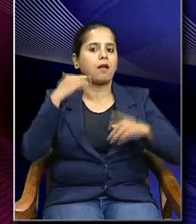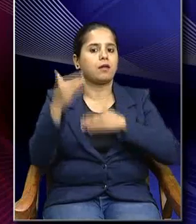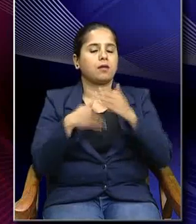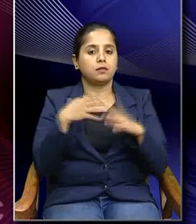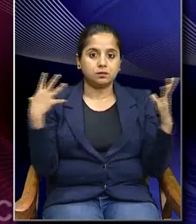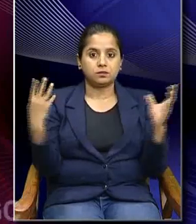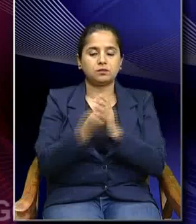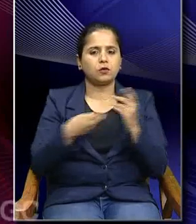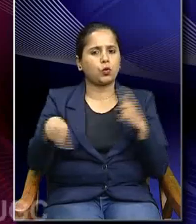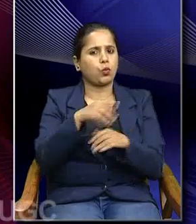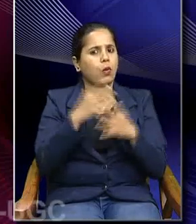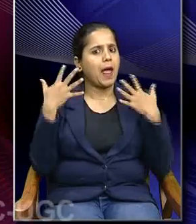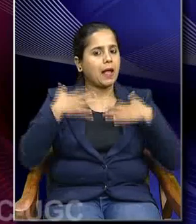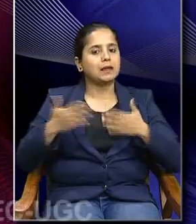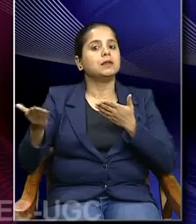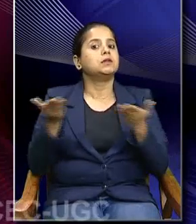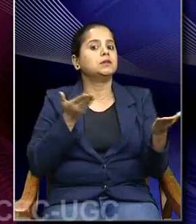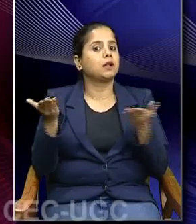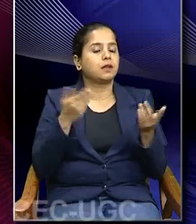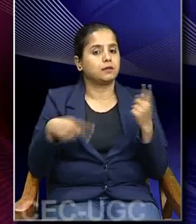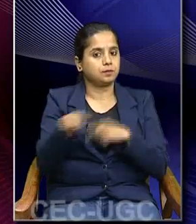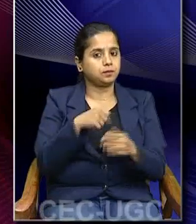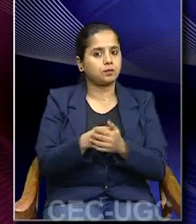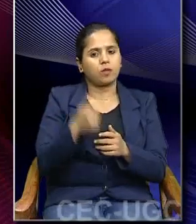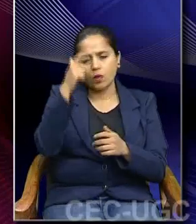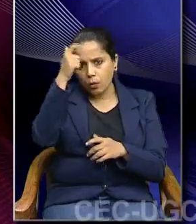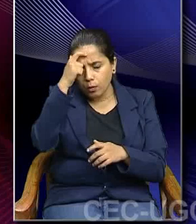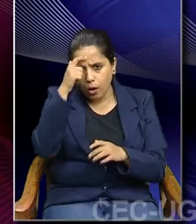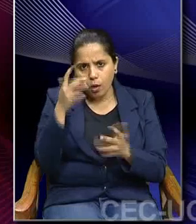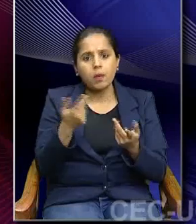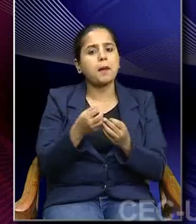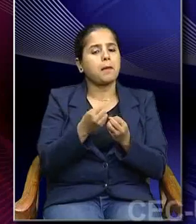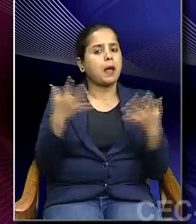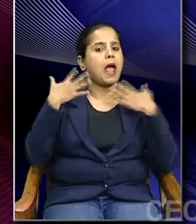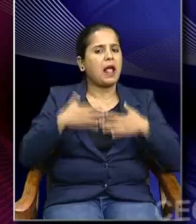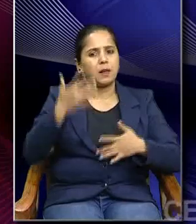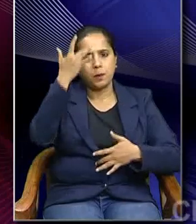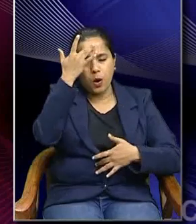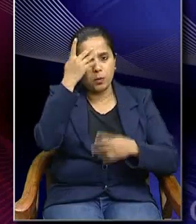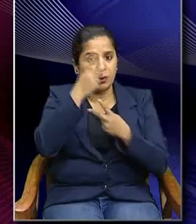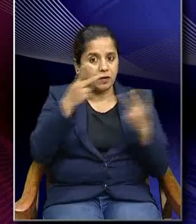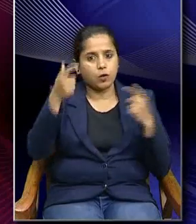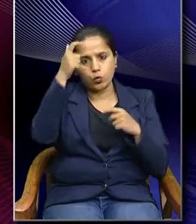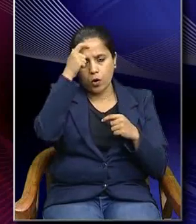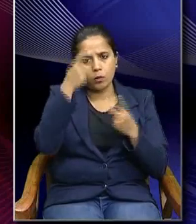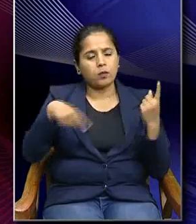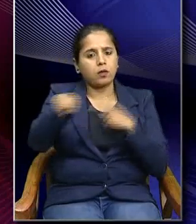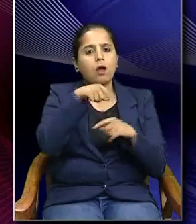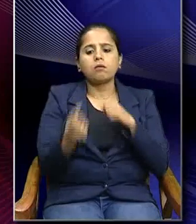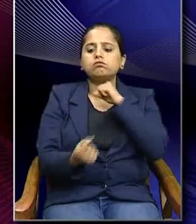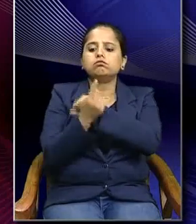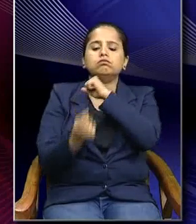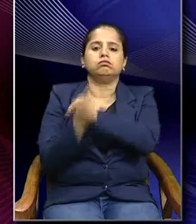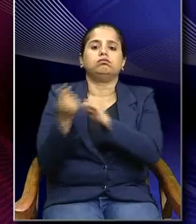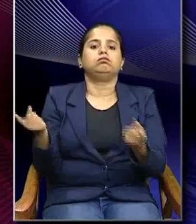together with lot of health services like problems, lot of health disease and problems which occur